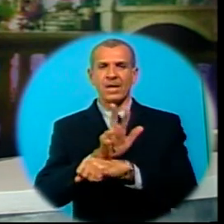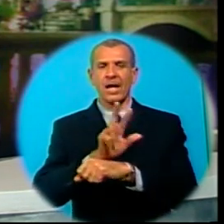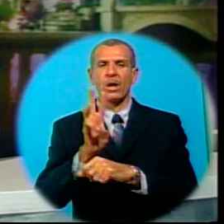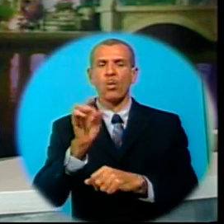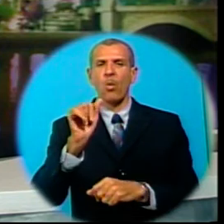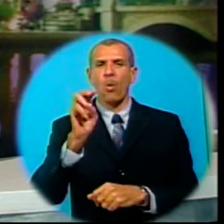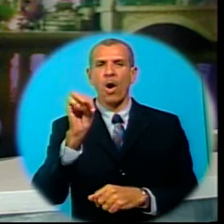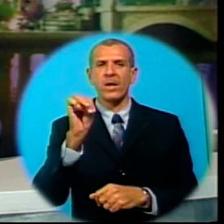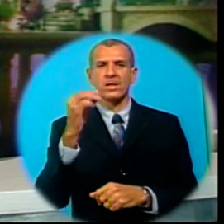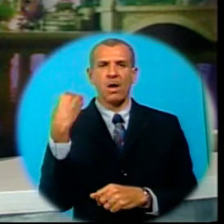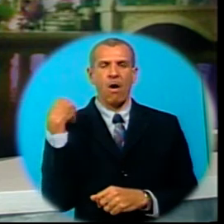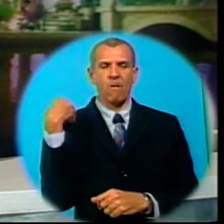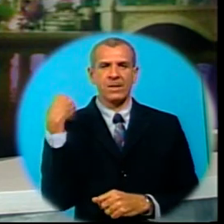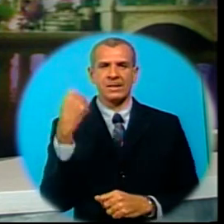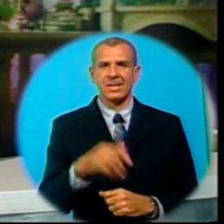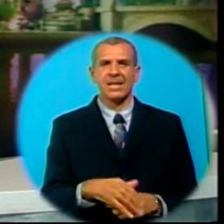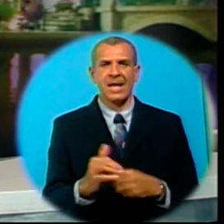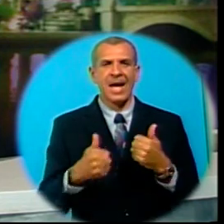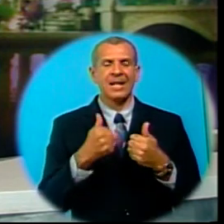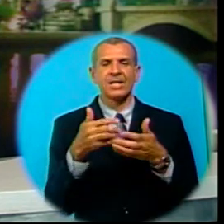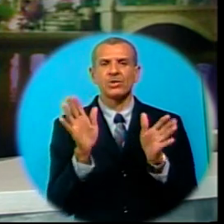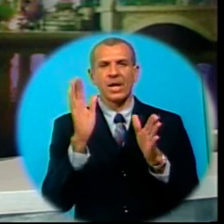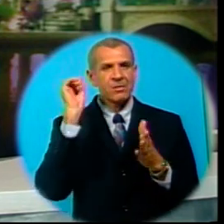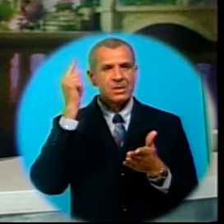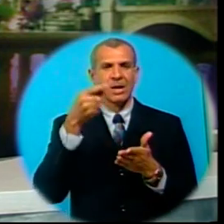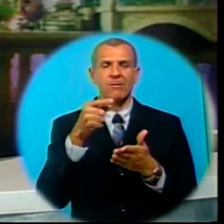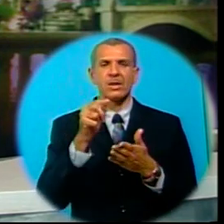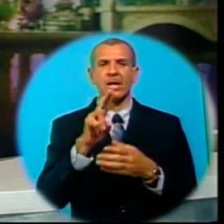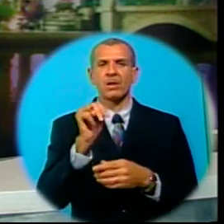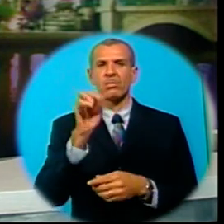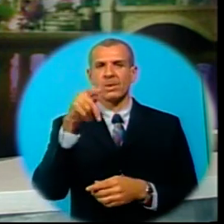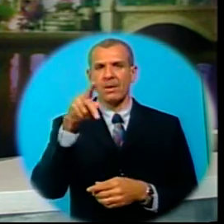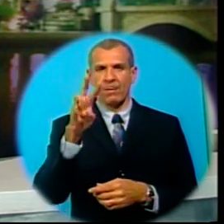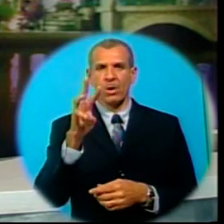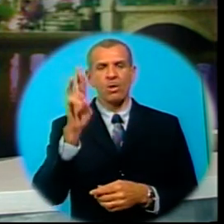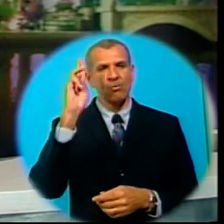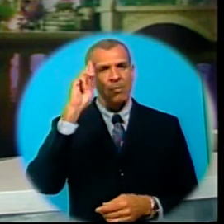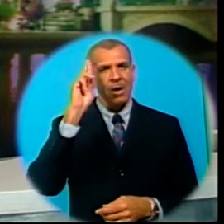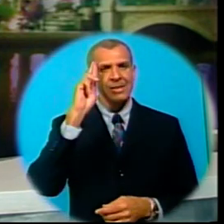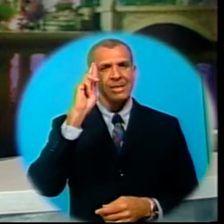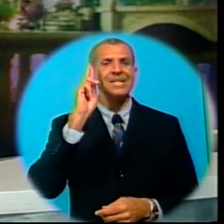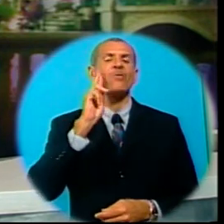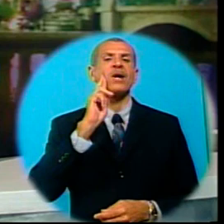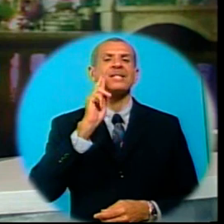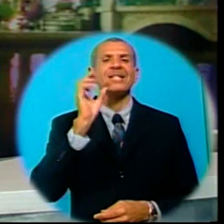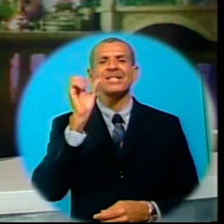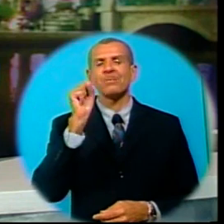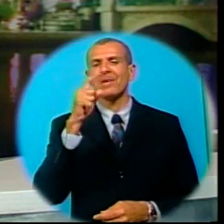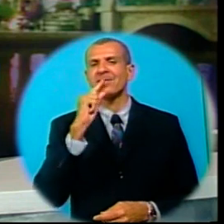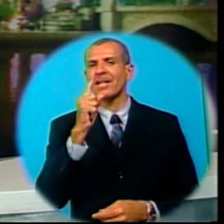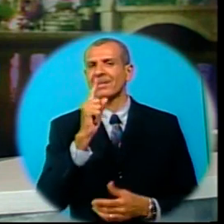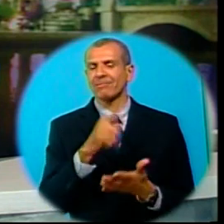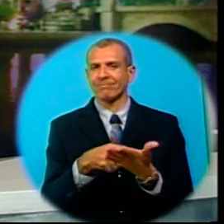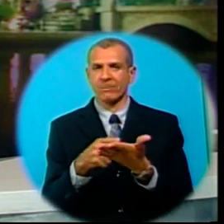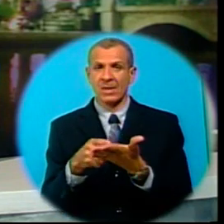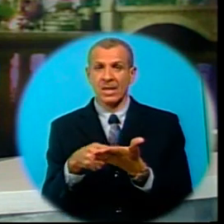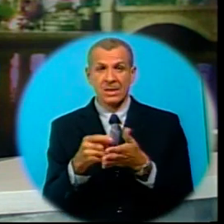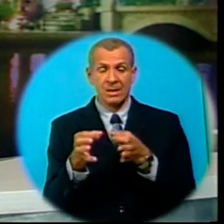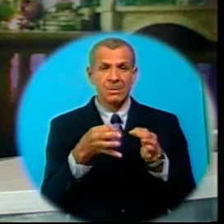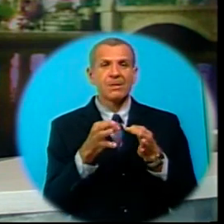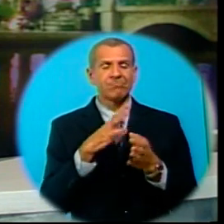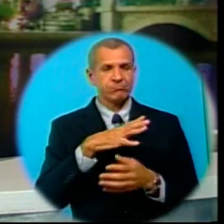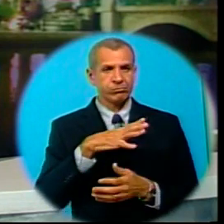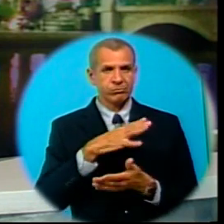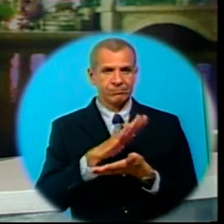Warrens office. Now, Acting General Secretary of the Union, Rosalind Smith, says that as a result of the talks, which she described as